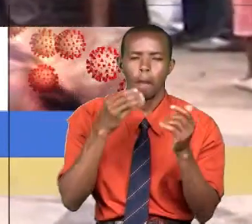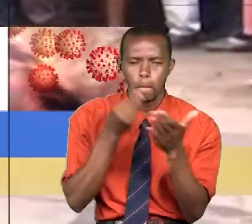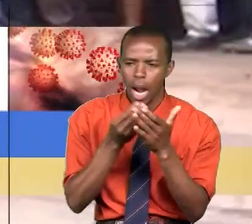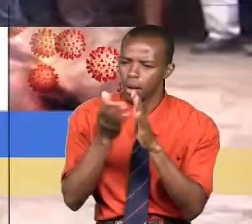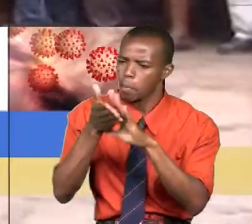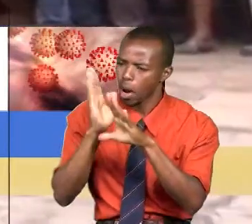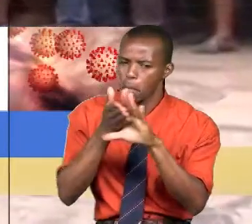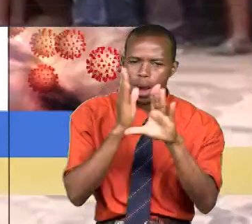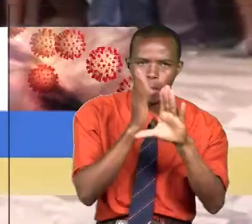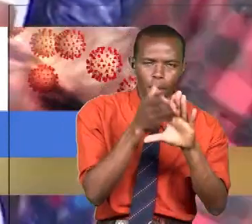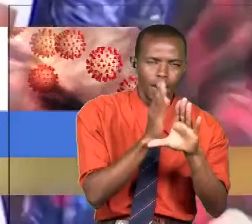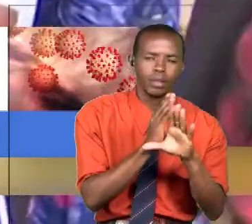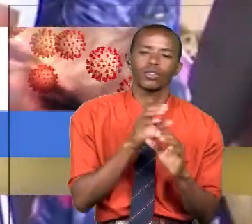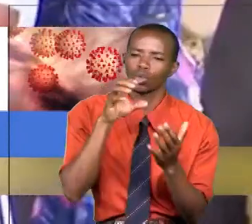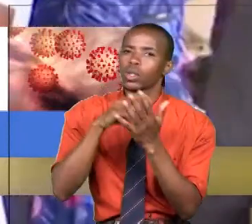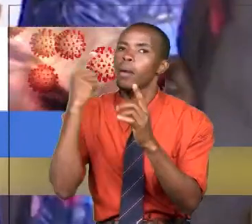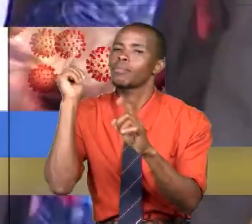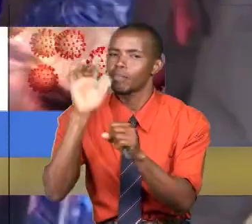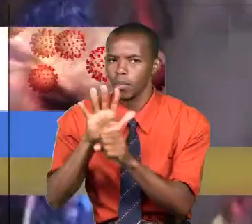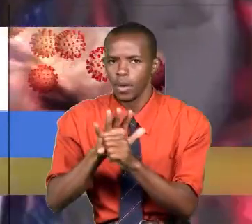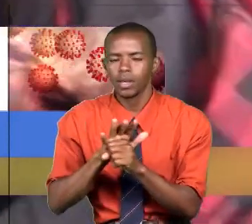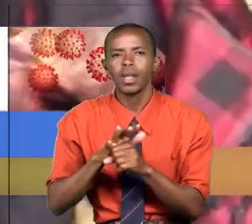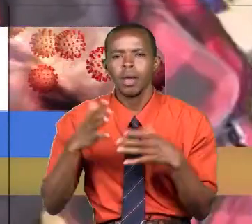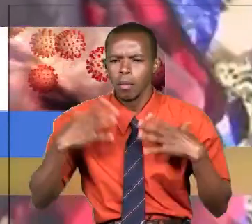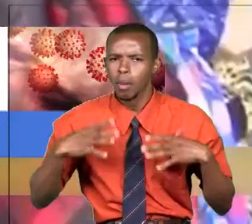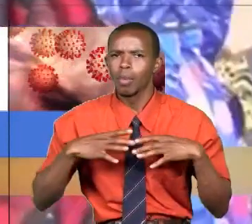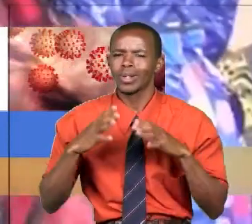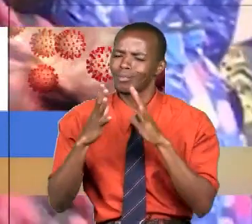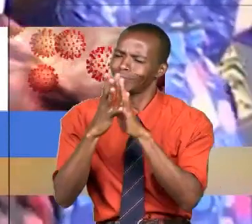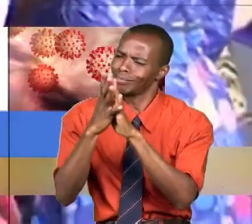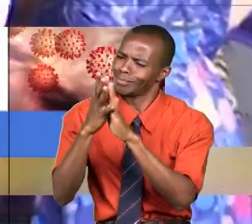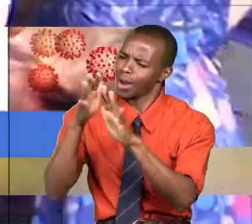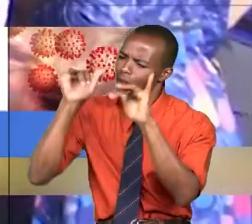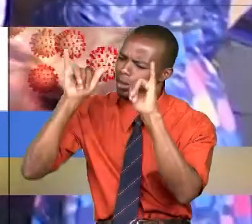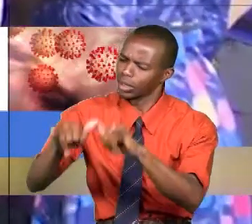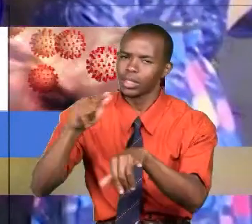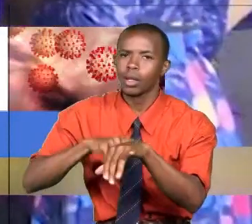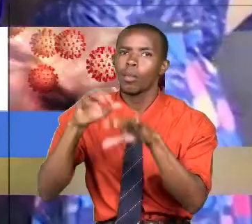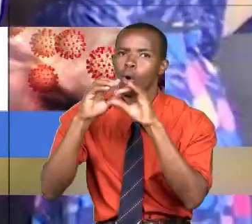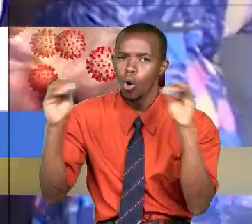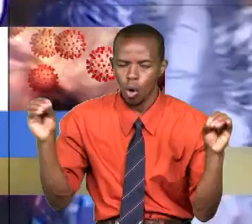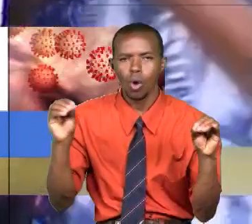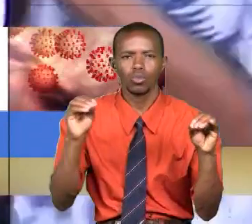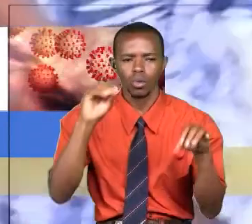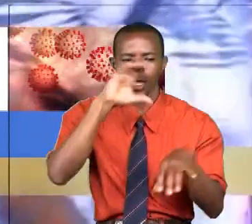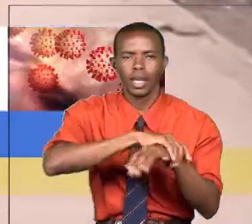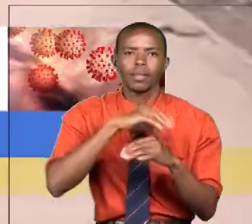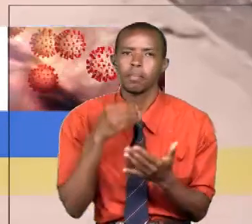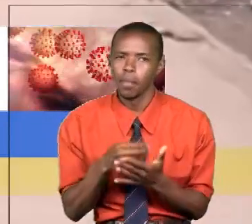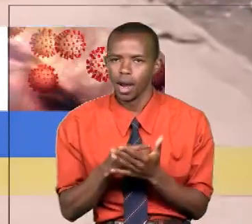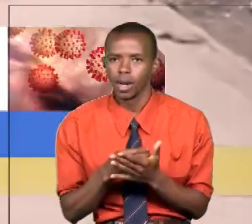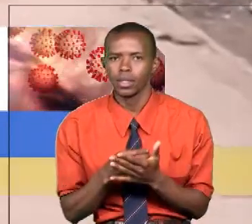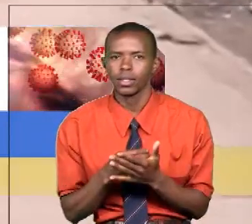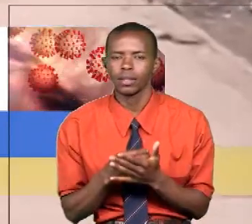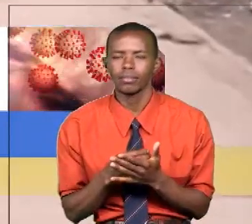salaries. In many instances, people spend whole nights in queues to maximize their chances of accessing the cash. A survey